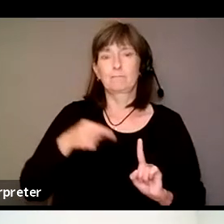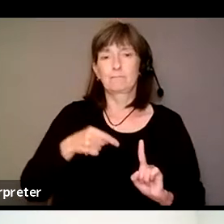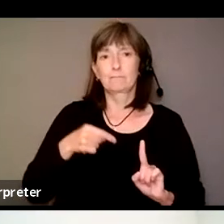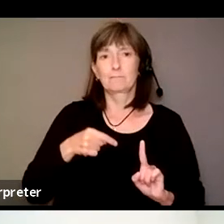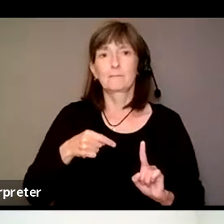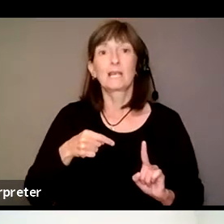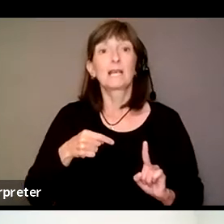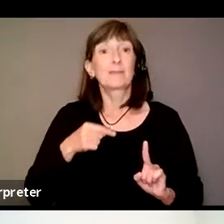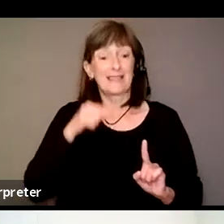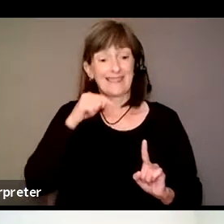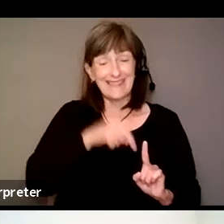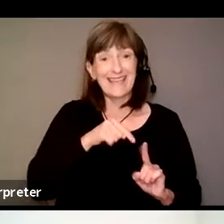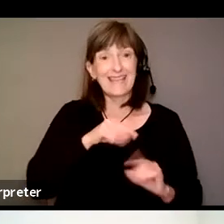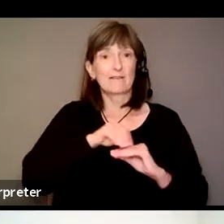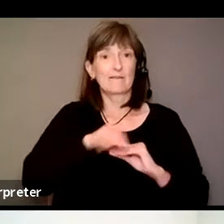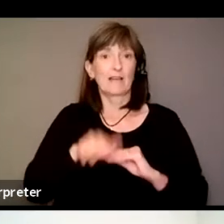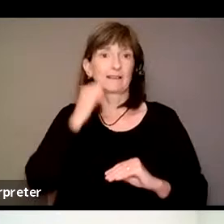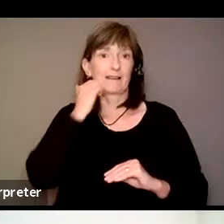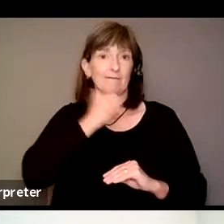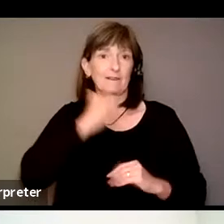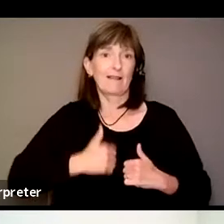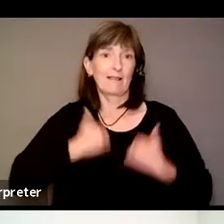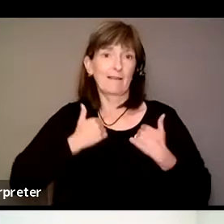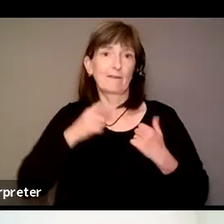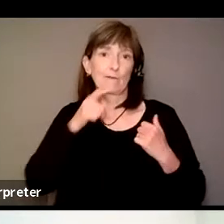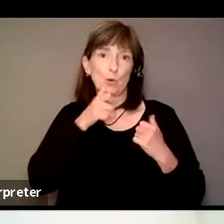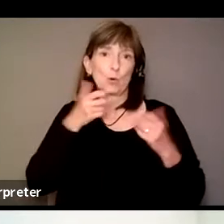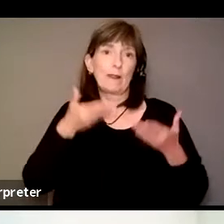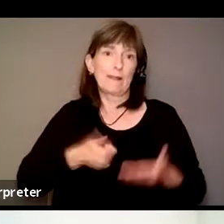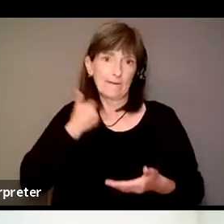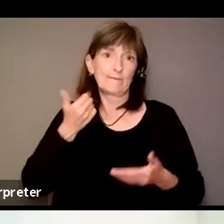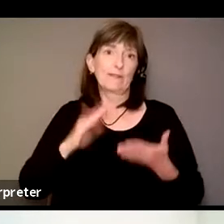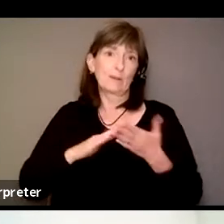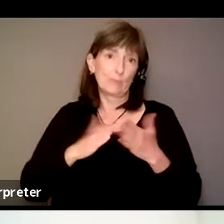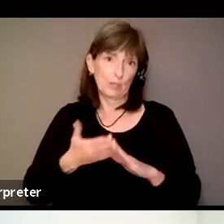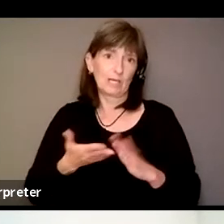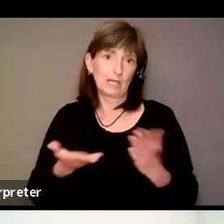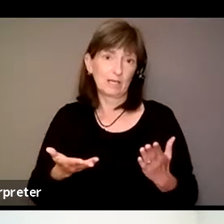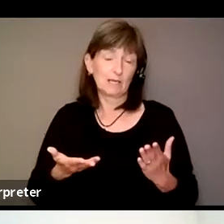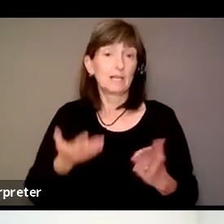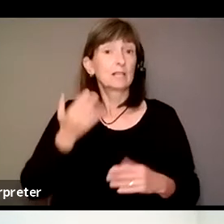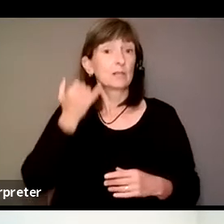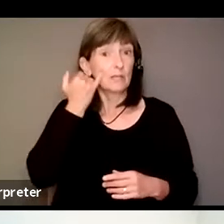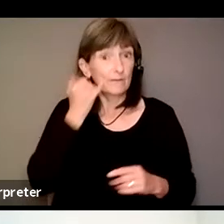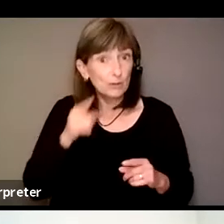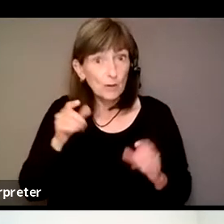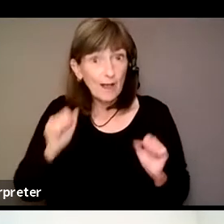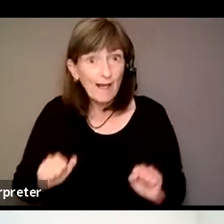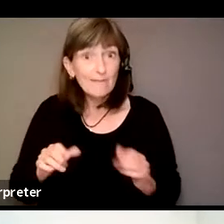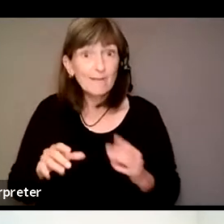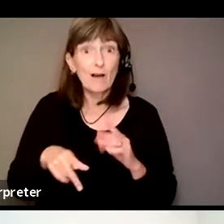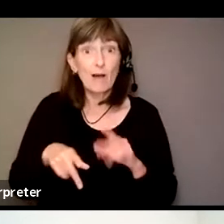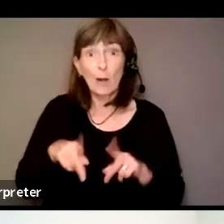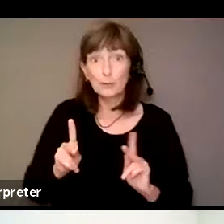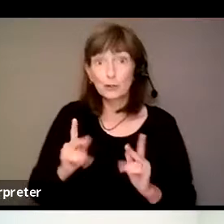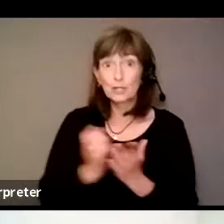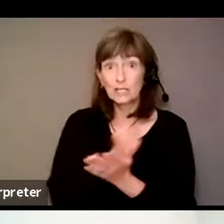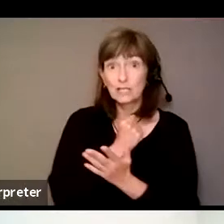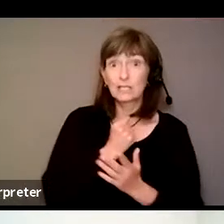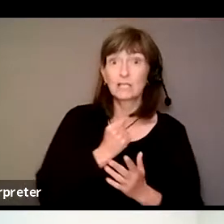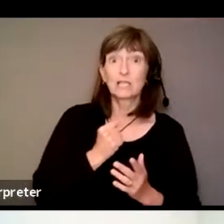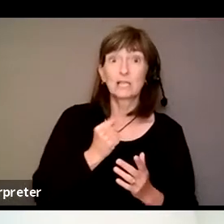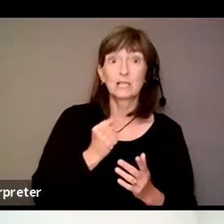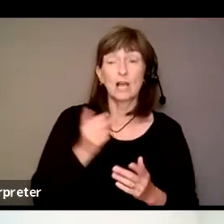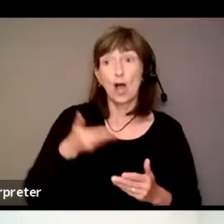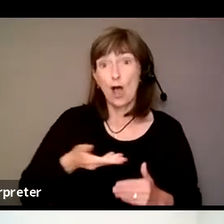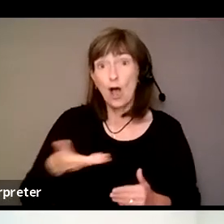make affect the daily lives of their citizens. So if you are given the opportunity to run, run, not